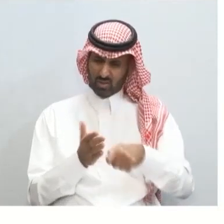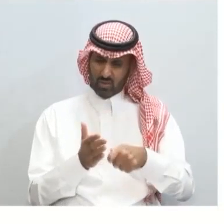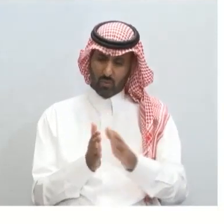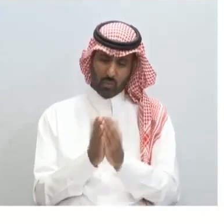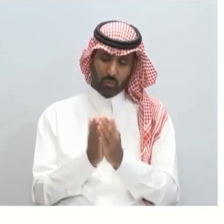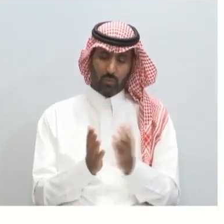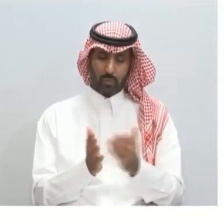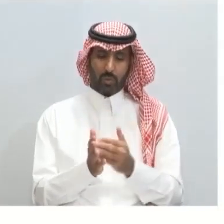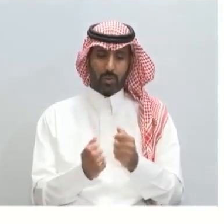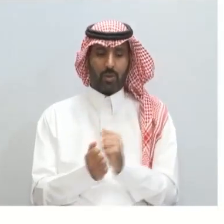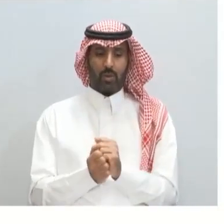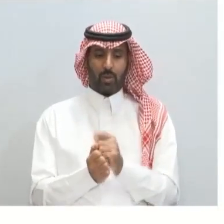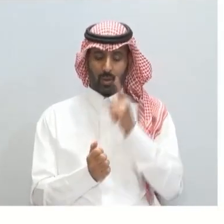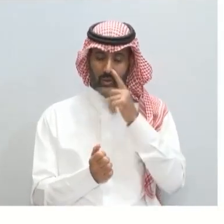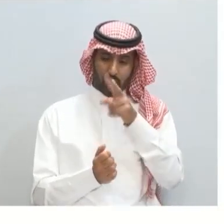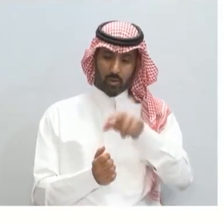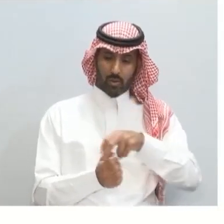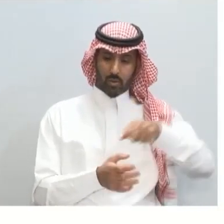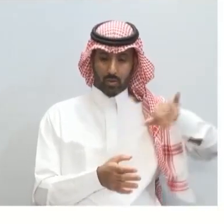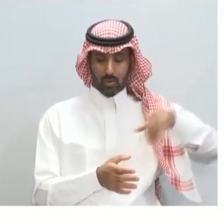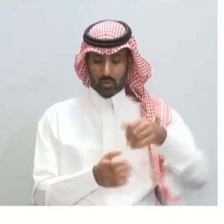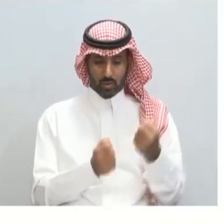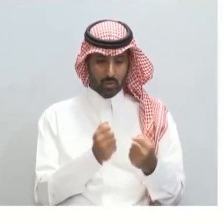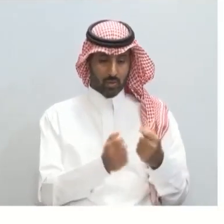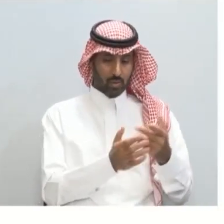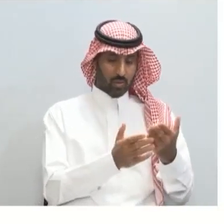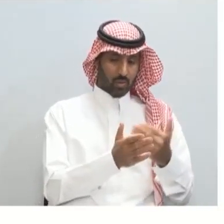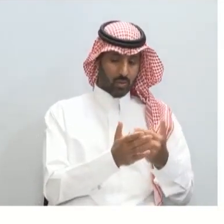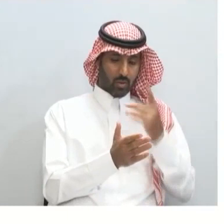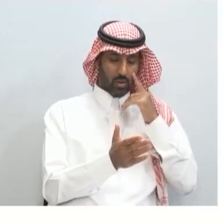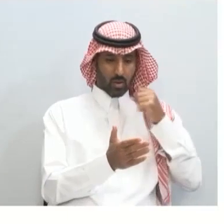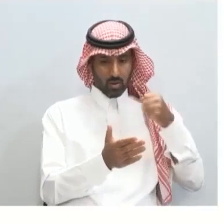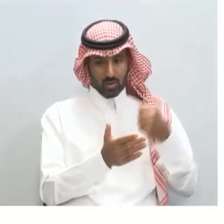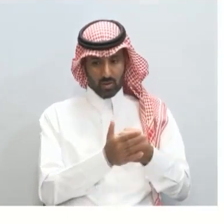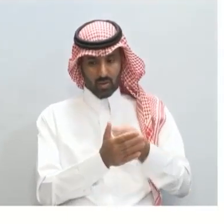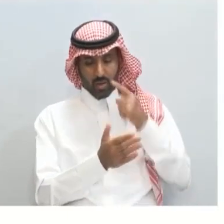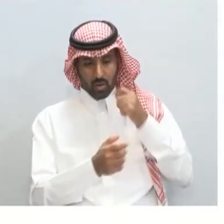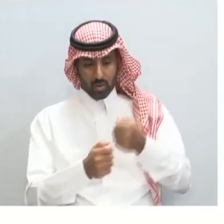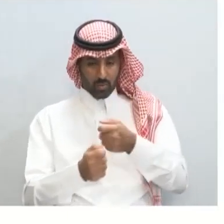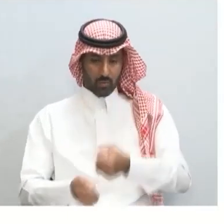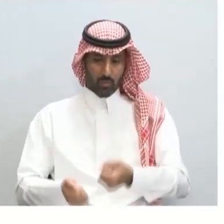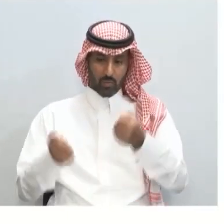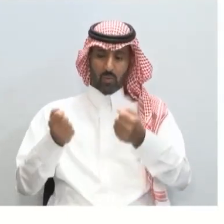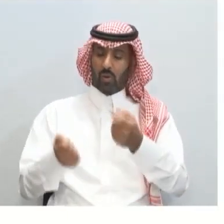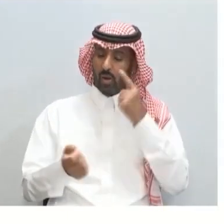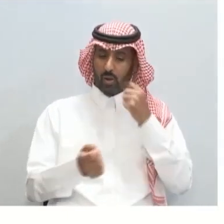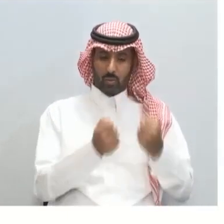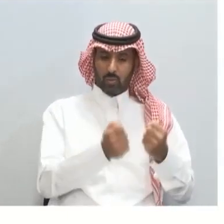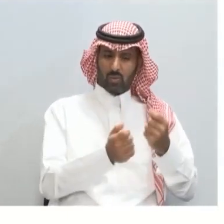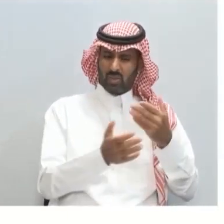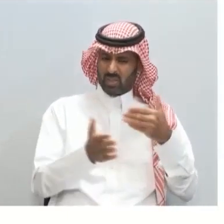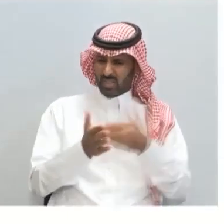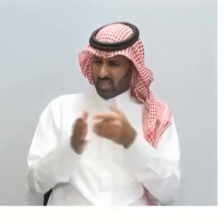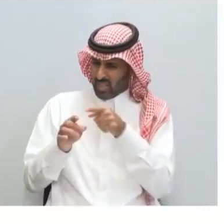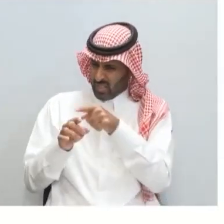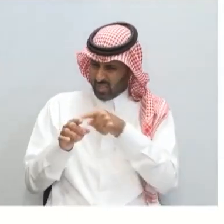while pulling out of the supermarket parking lot Hamid hits another car there's a small dent on